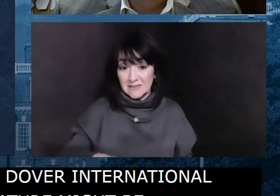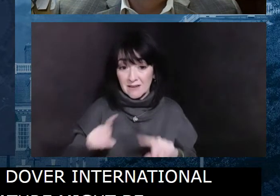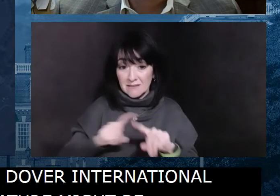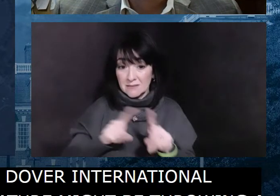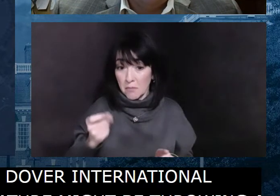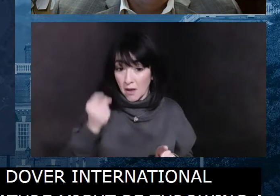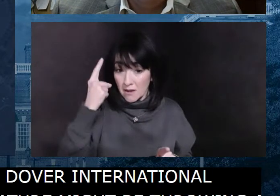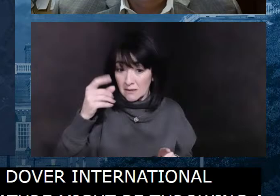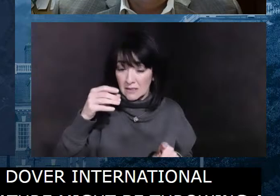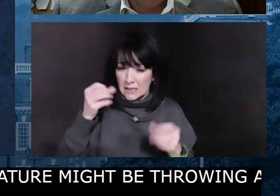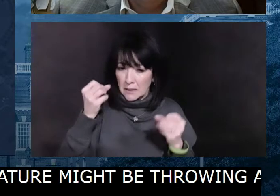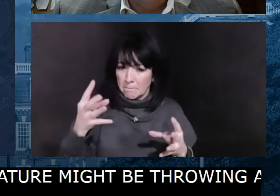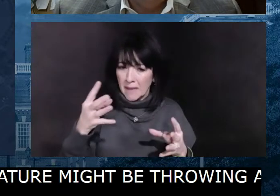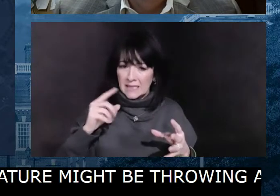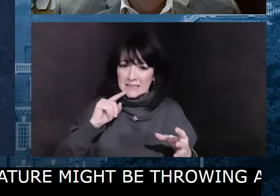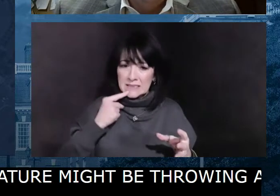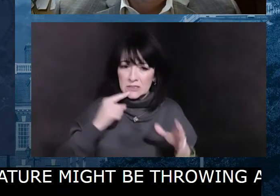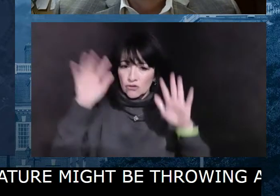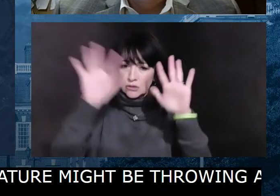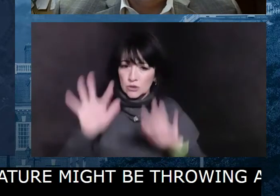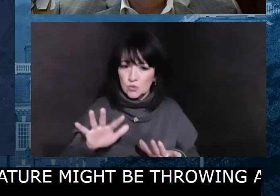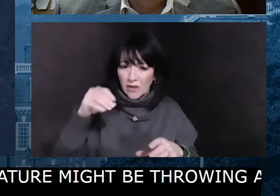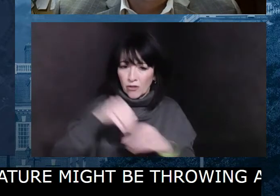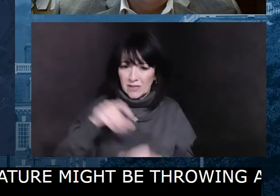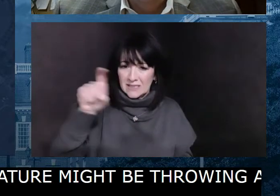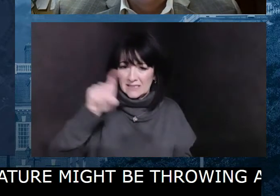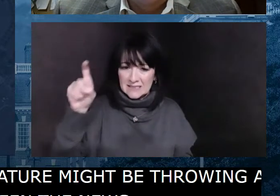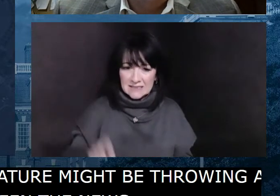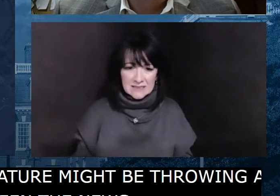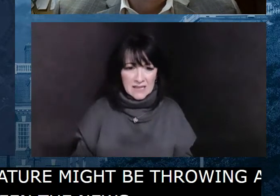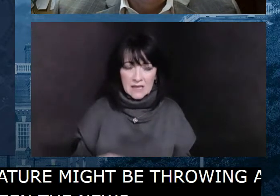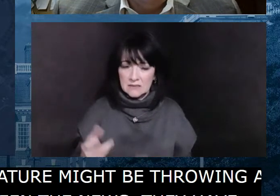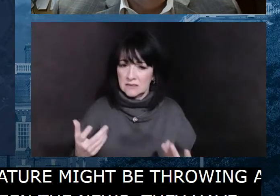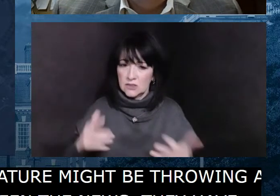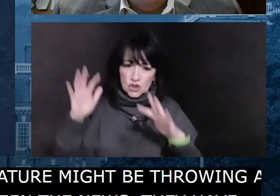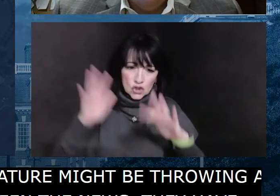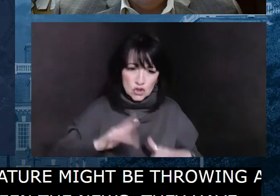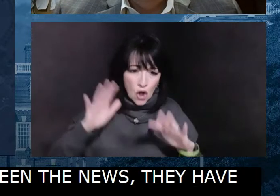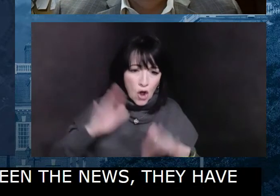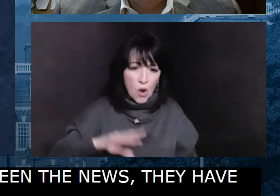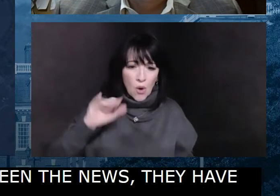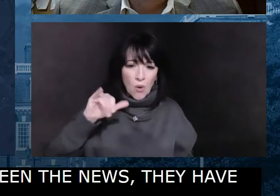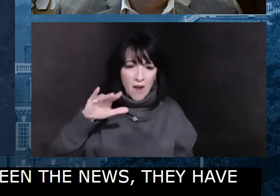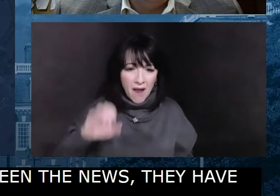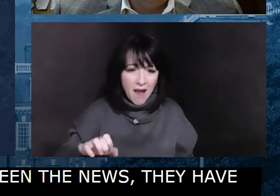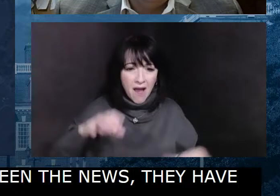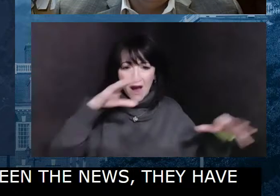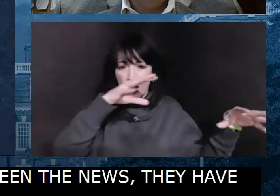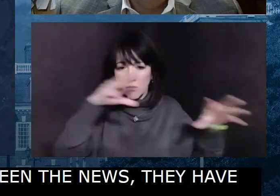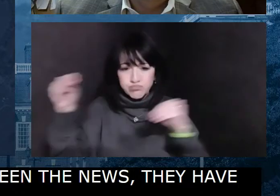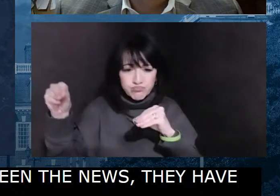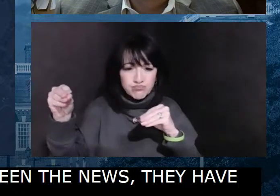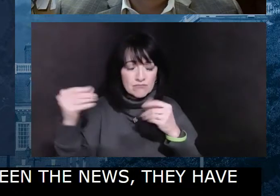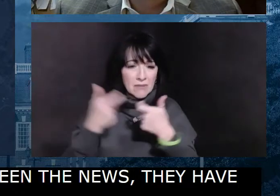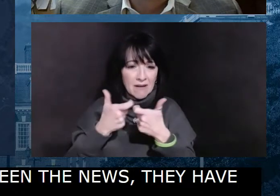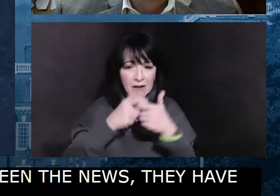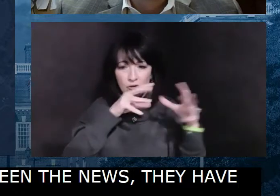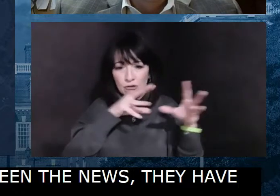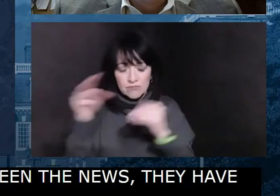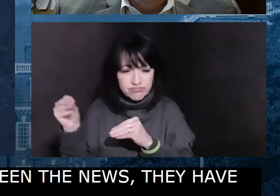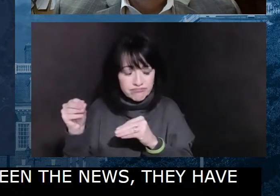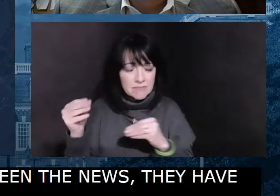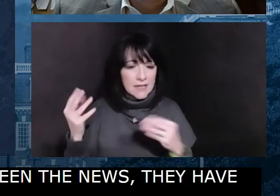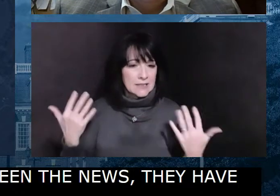very serious storms down there, stuff they haven't seen in, decades, snow and ice, power outages because of the heating demand, et cetera.